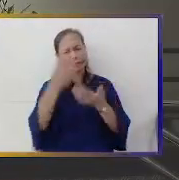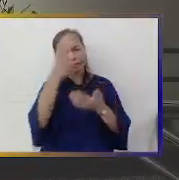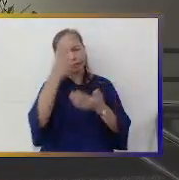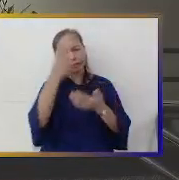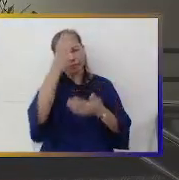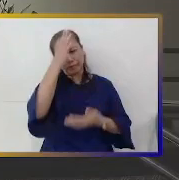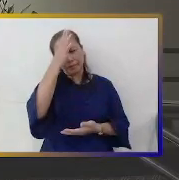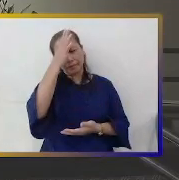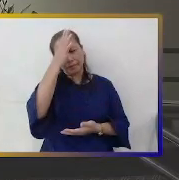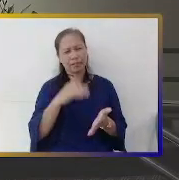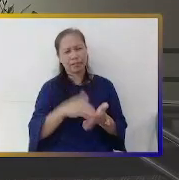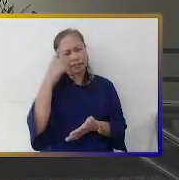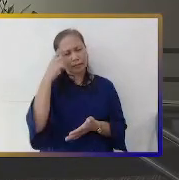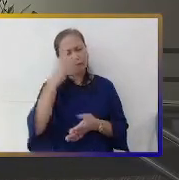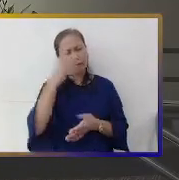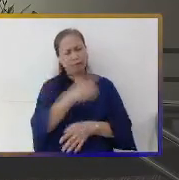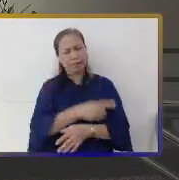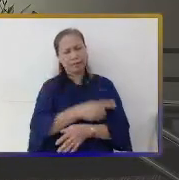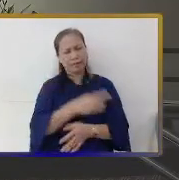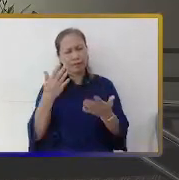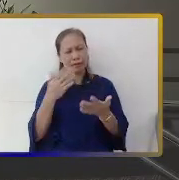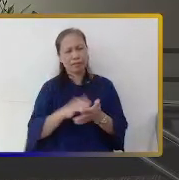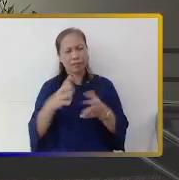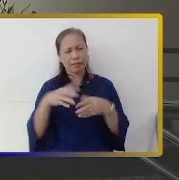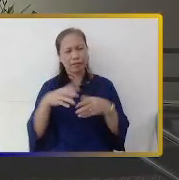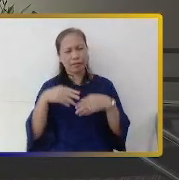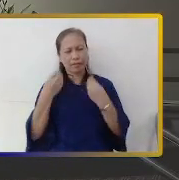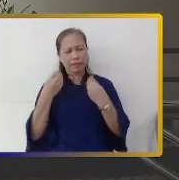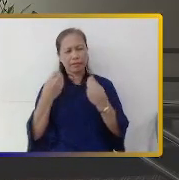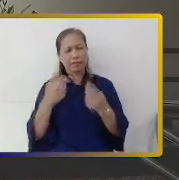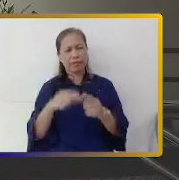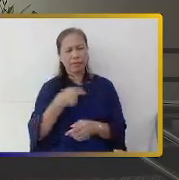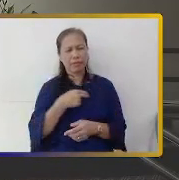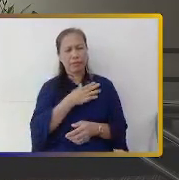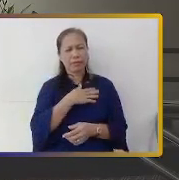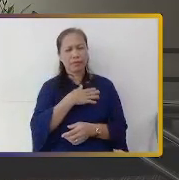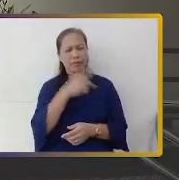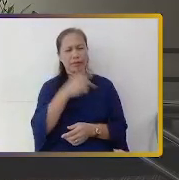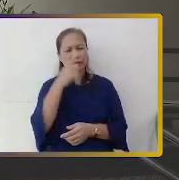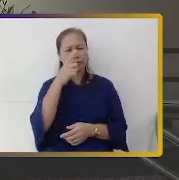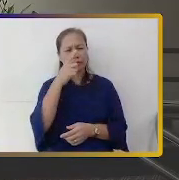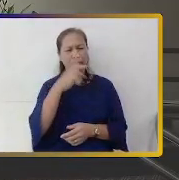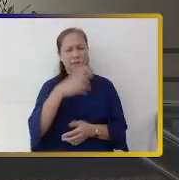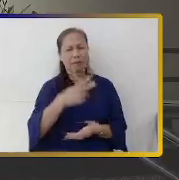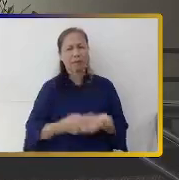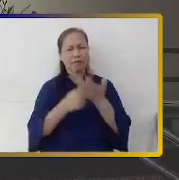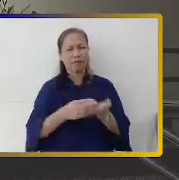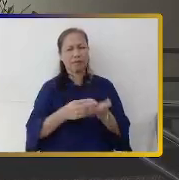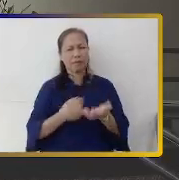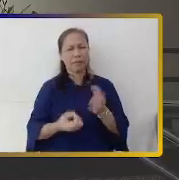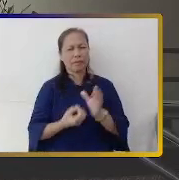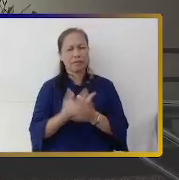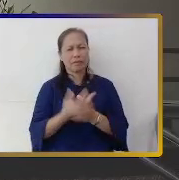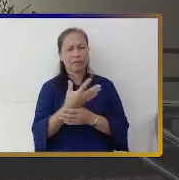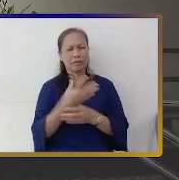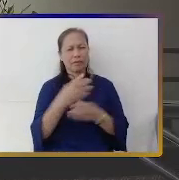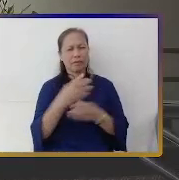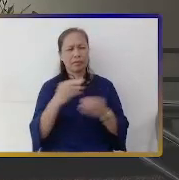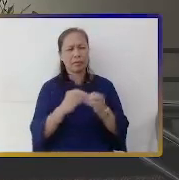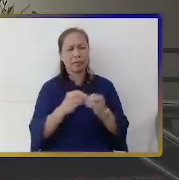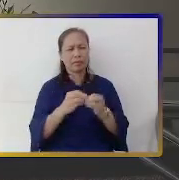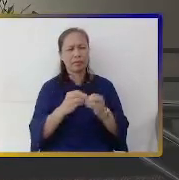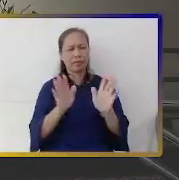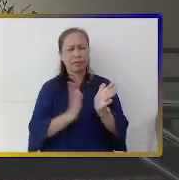Oh God for this day na ibinigay poin and please help us Oh God please help us to grow more on our Sunday school